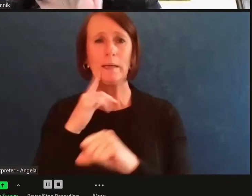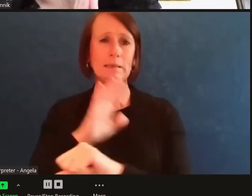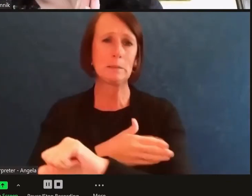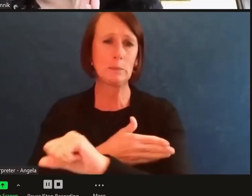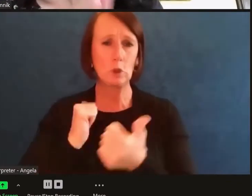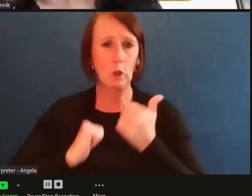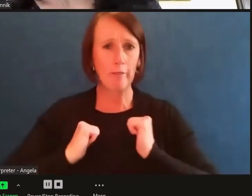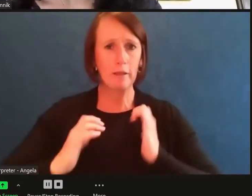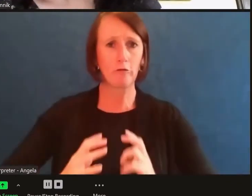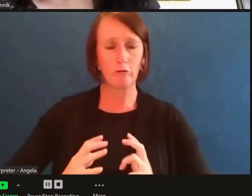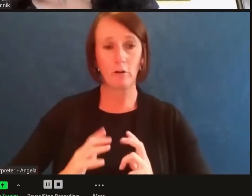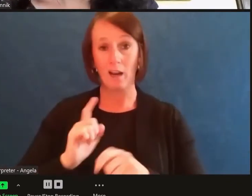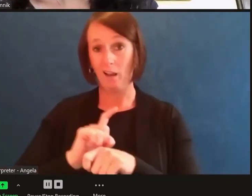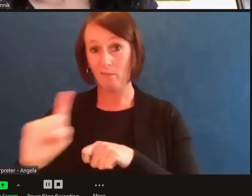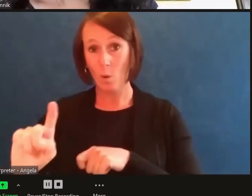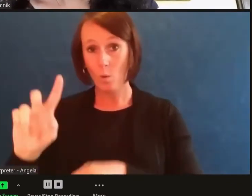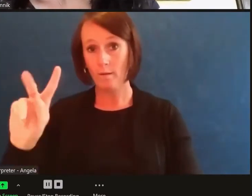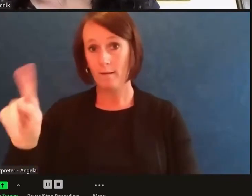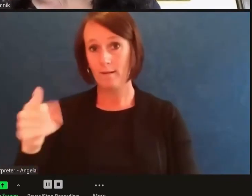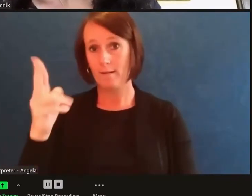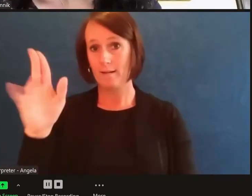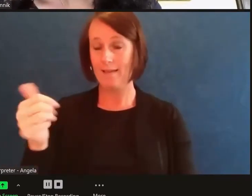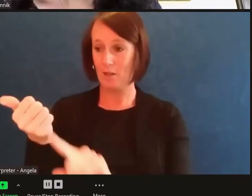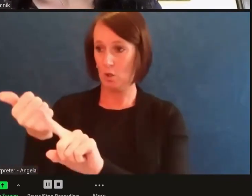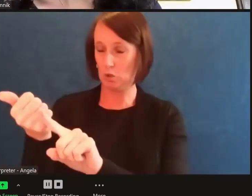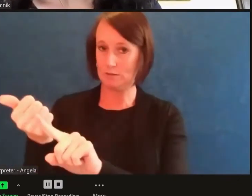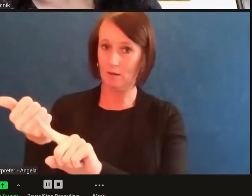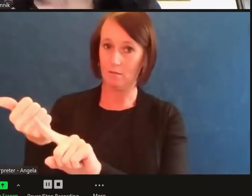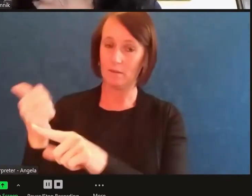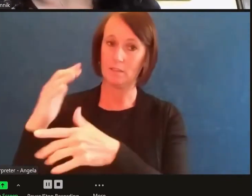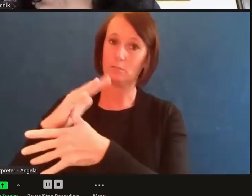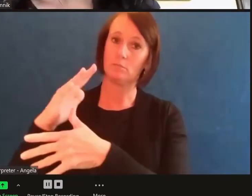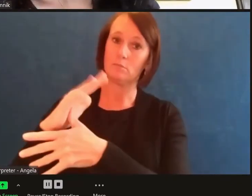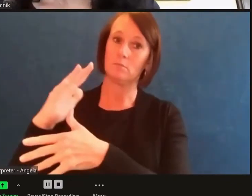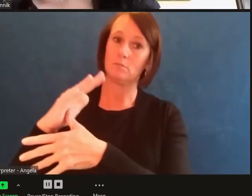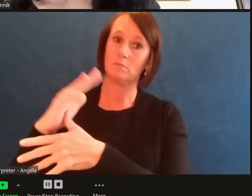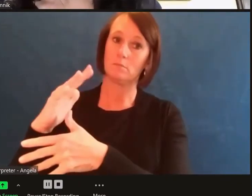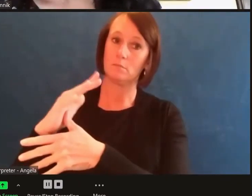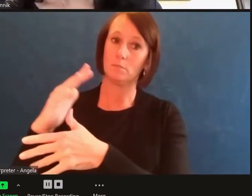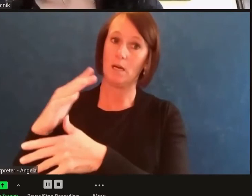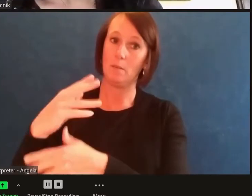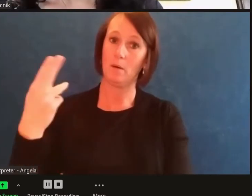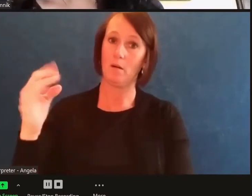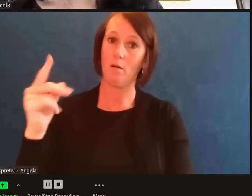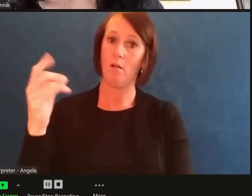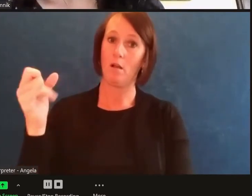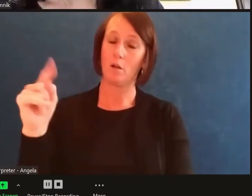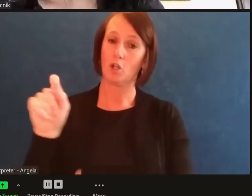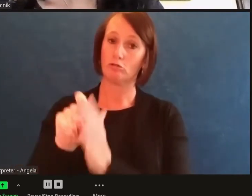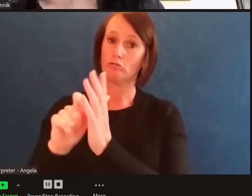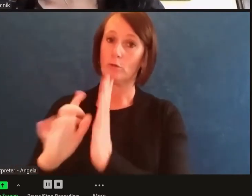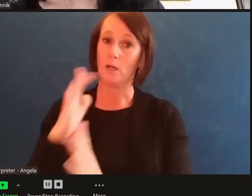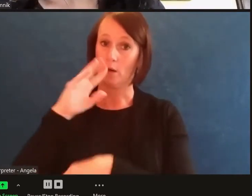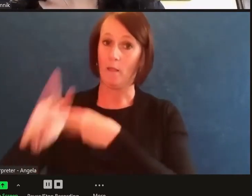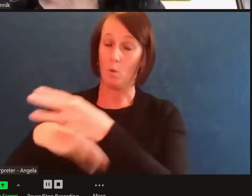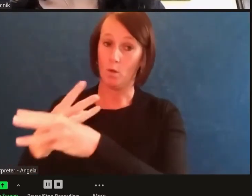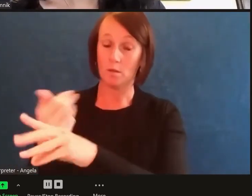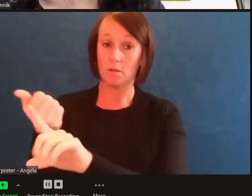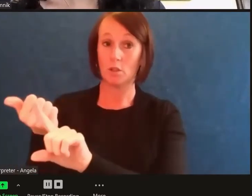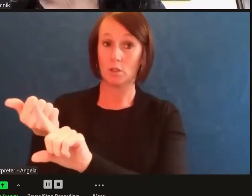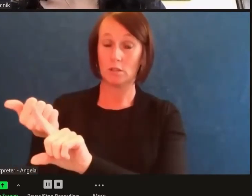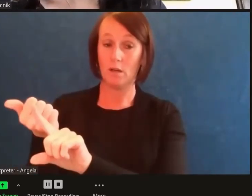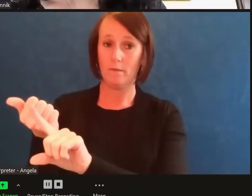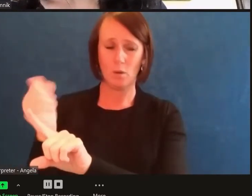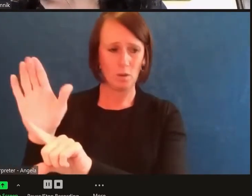component. And I called Kathy because Kathy is the primary Holocaust writer in the world for young people. And what people don't know is her